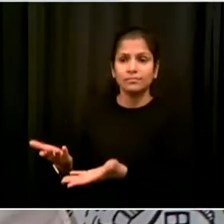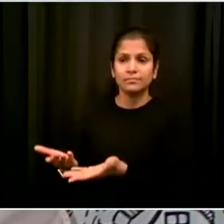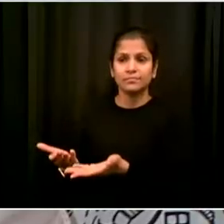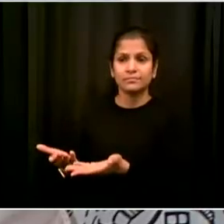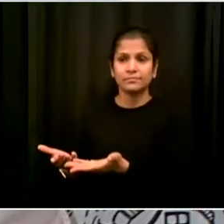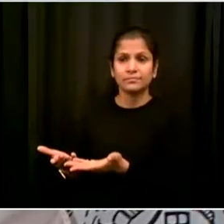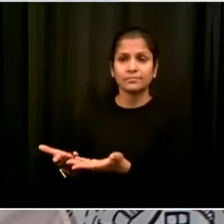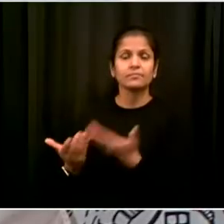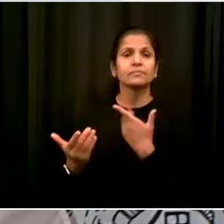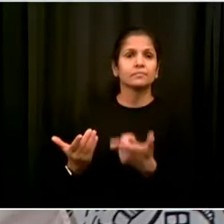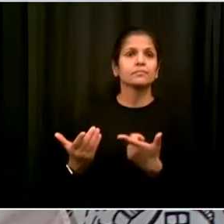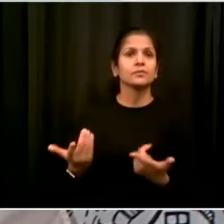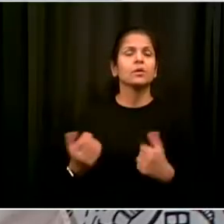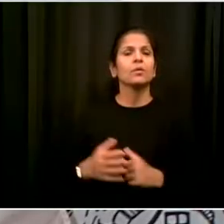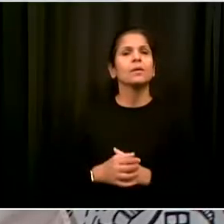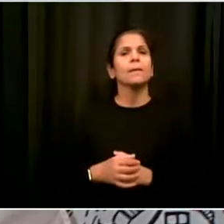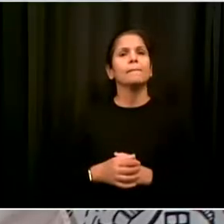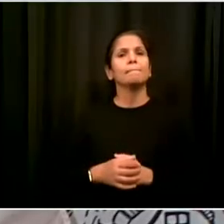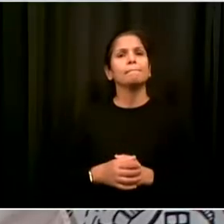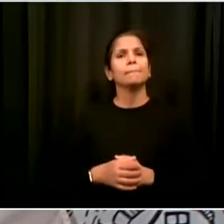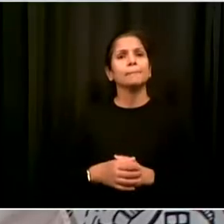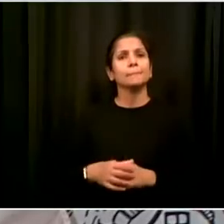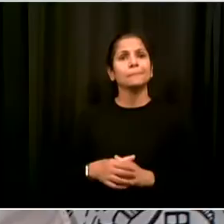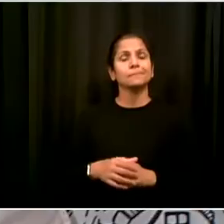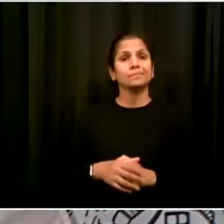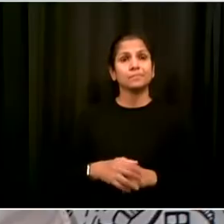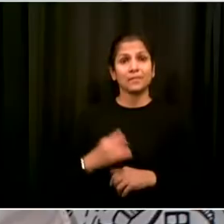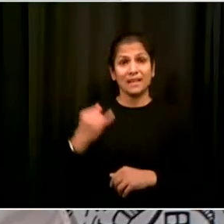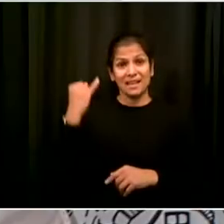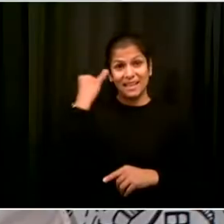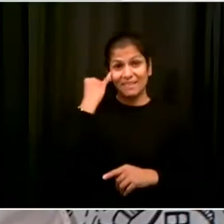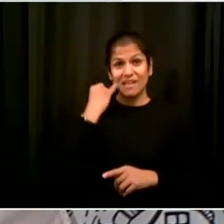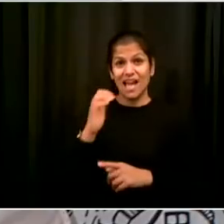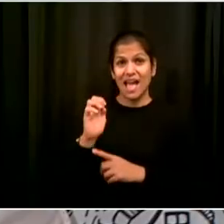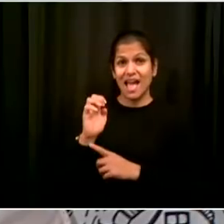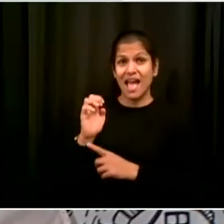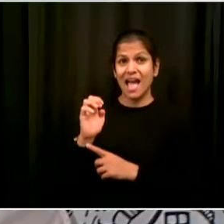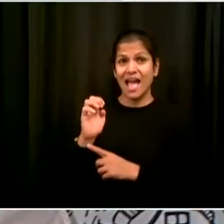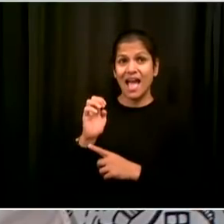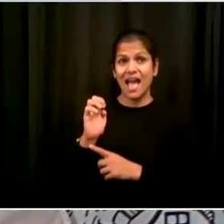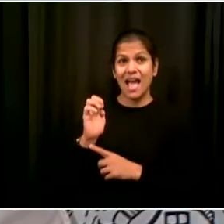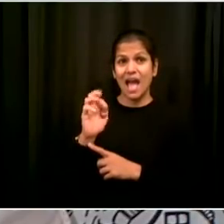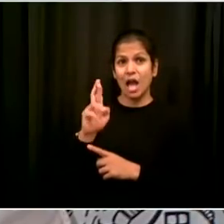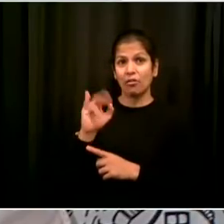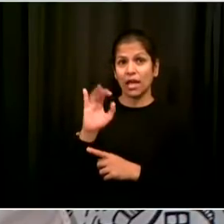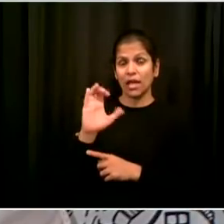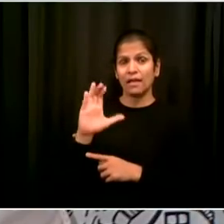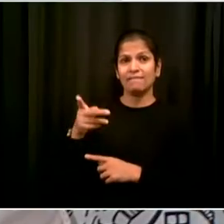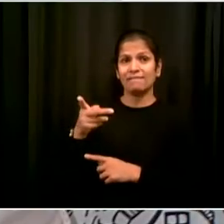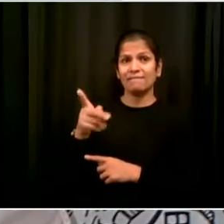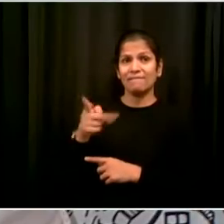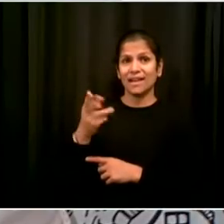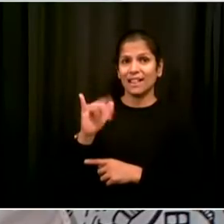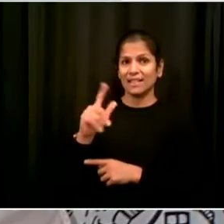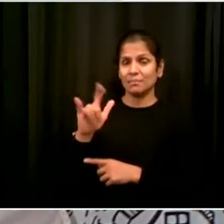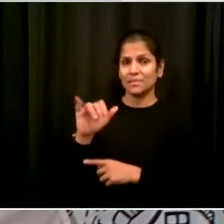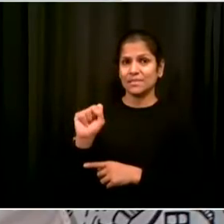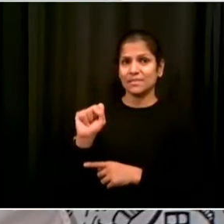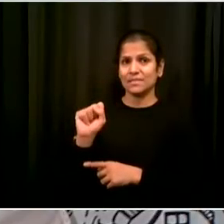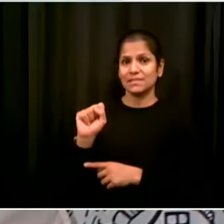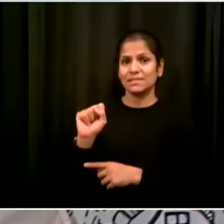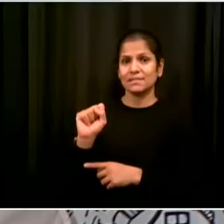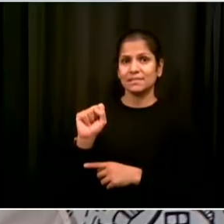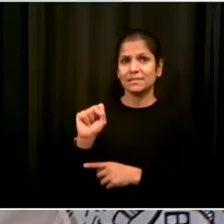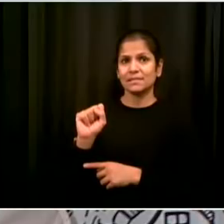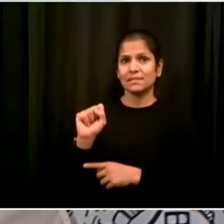matter, he said that you should say, according to the emails in the court papers, that you should say something anodyne, and instead he decided